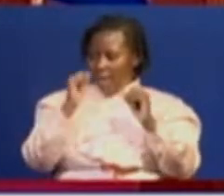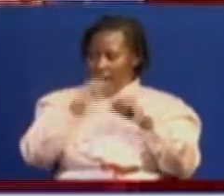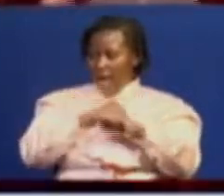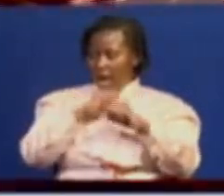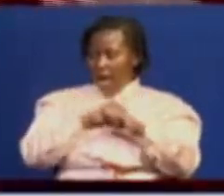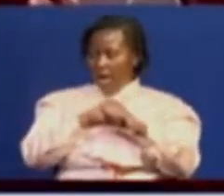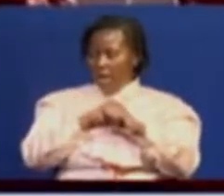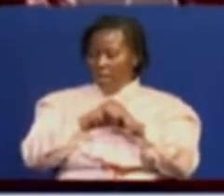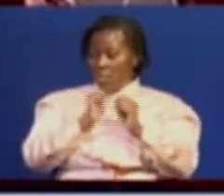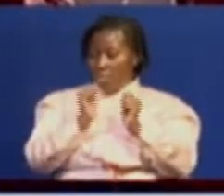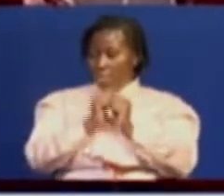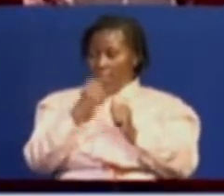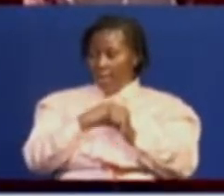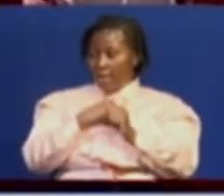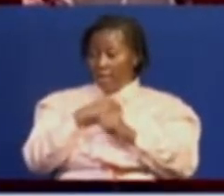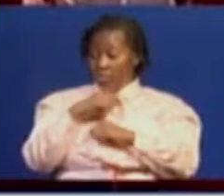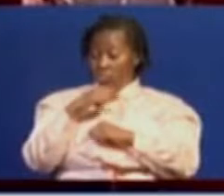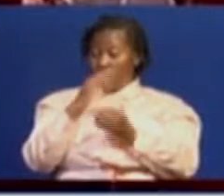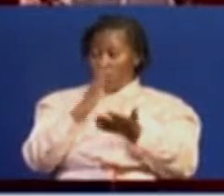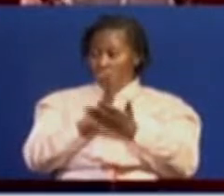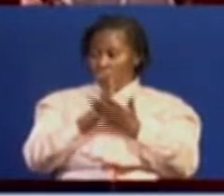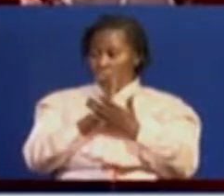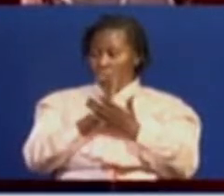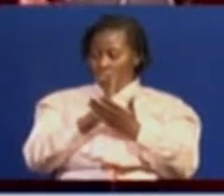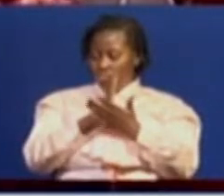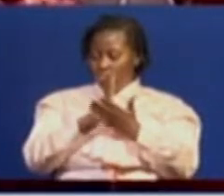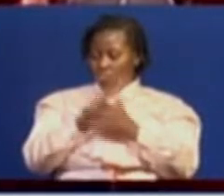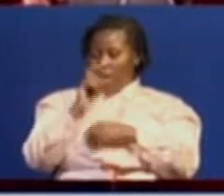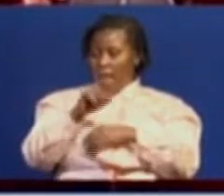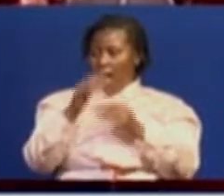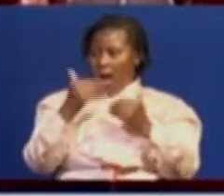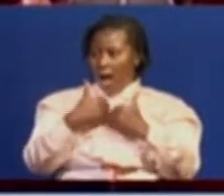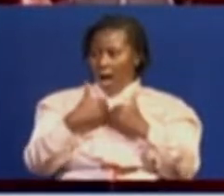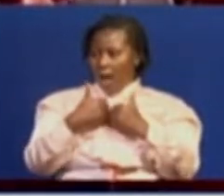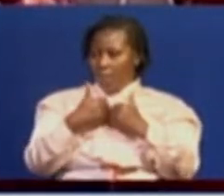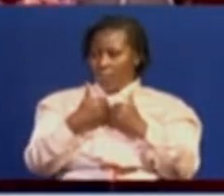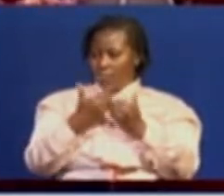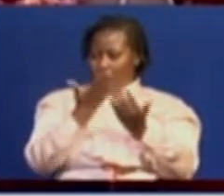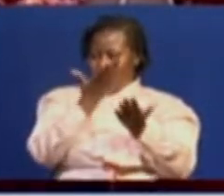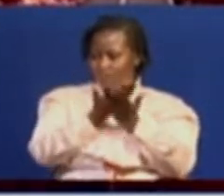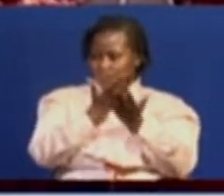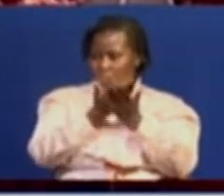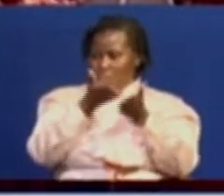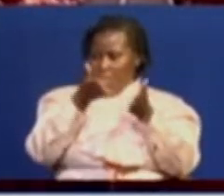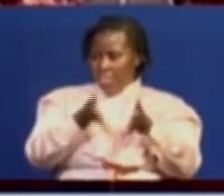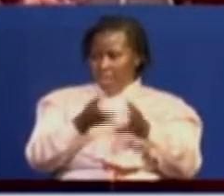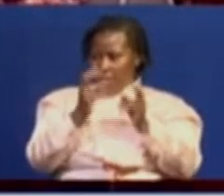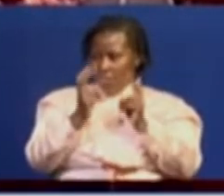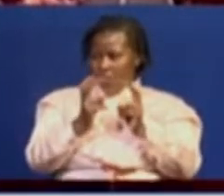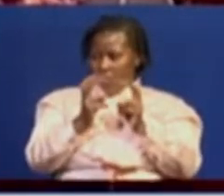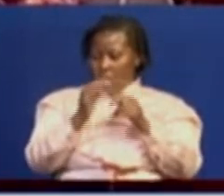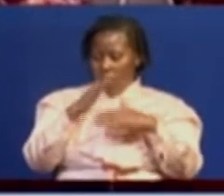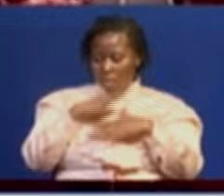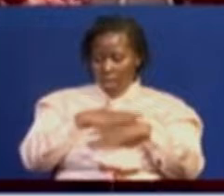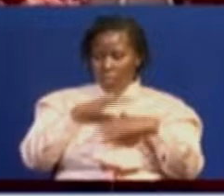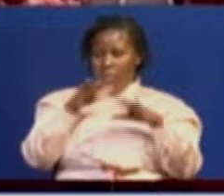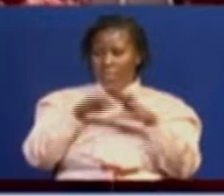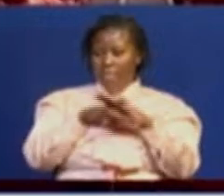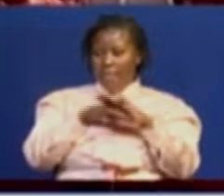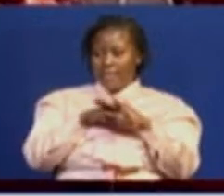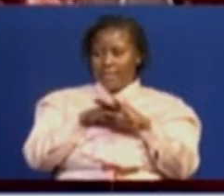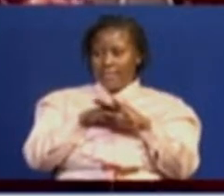agreed with me that there is need to move this motion in the county assembly of Meru, honorable